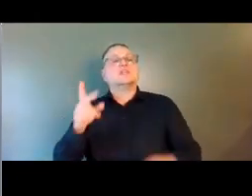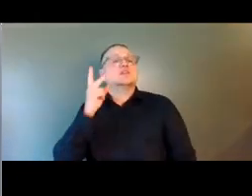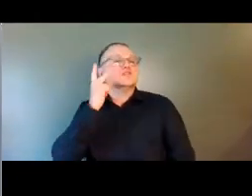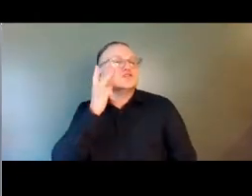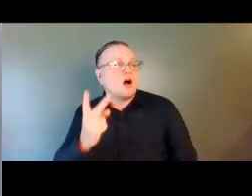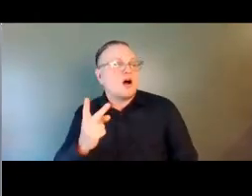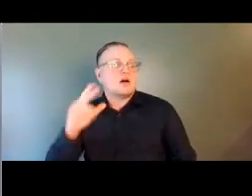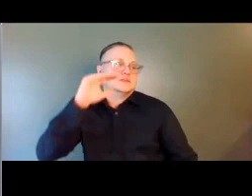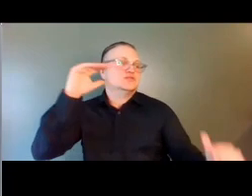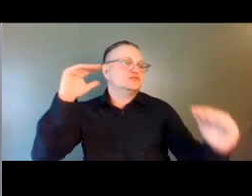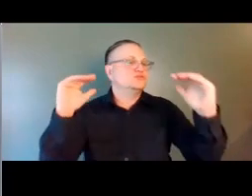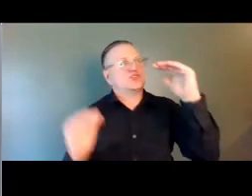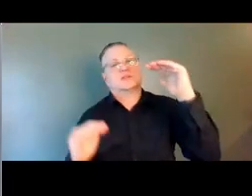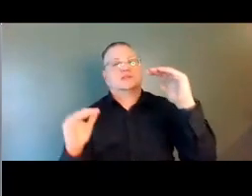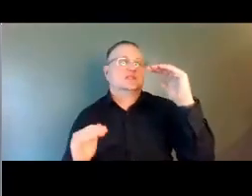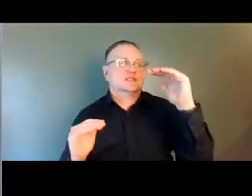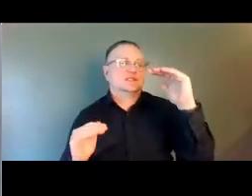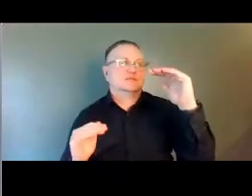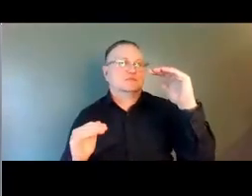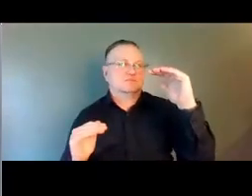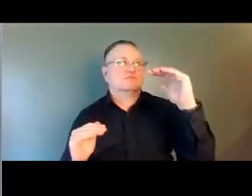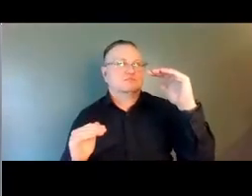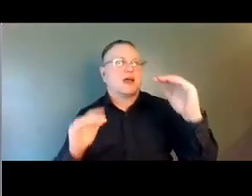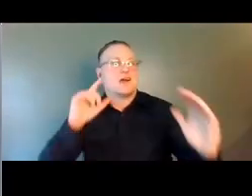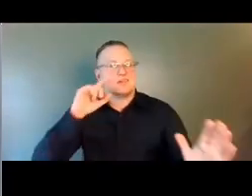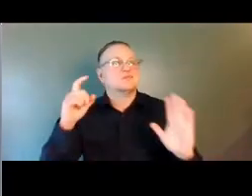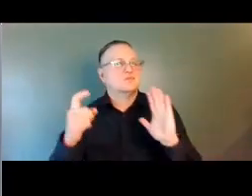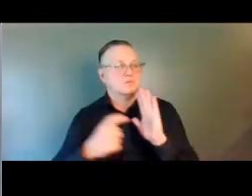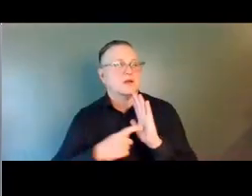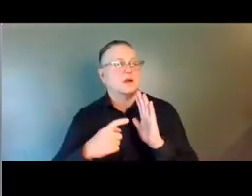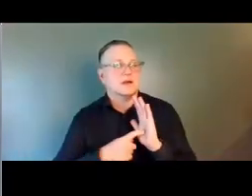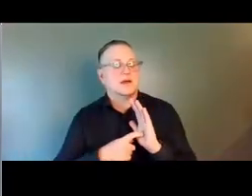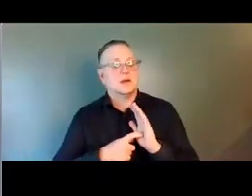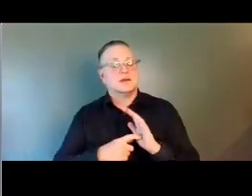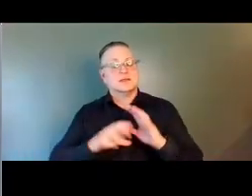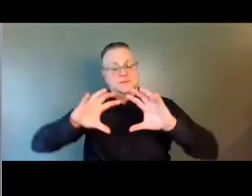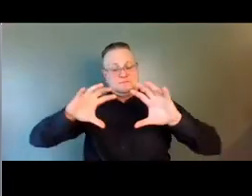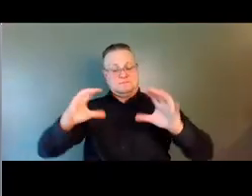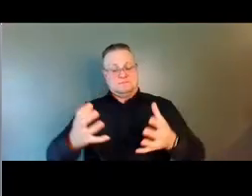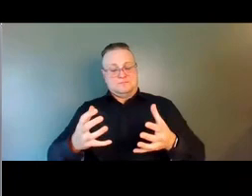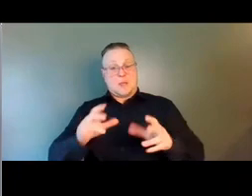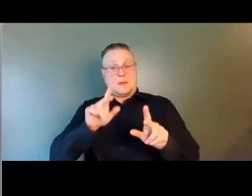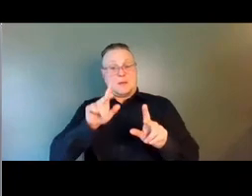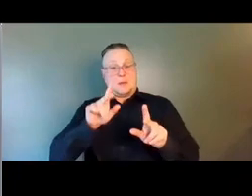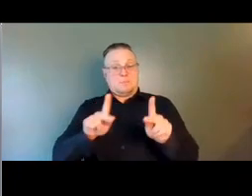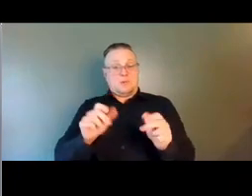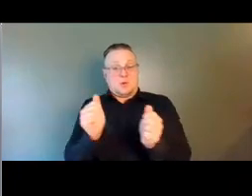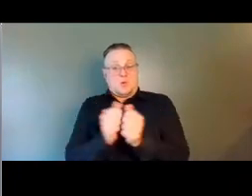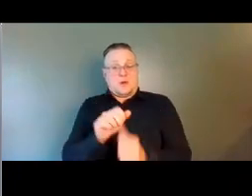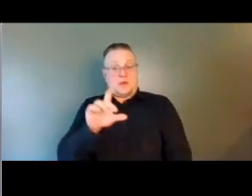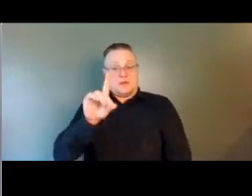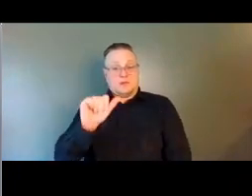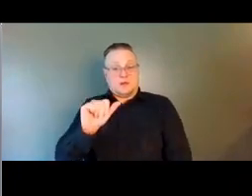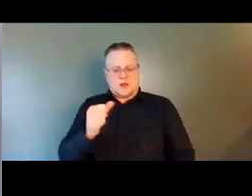was recognizing that people with disabilities including myself, but others around me,